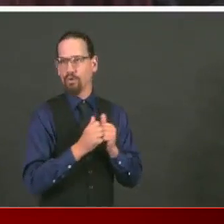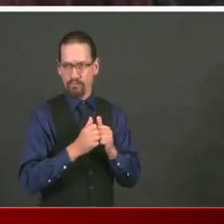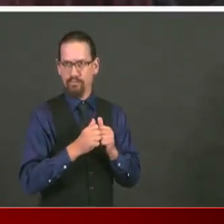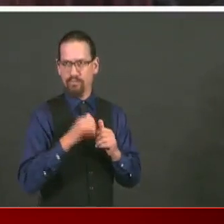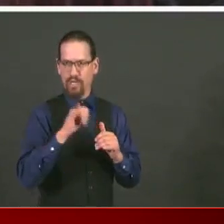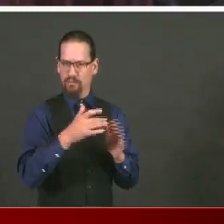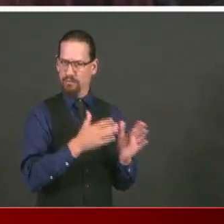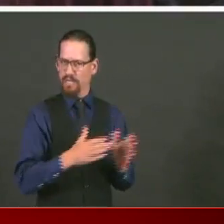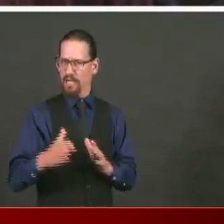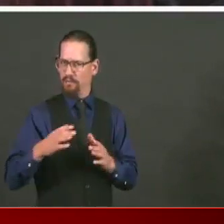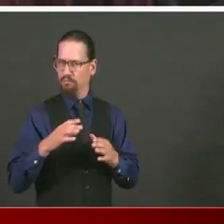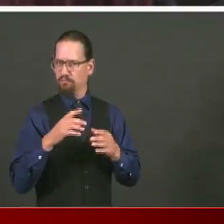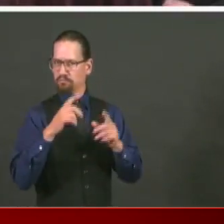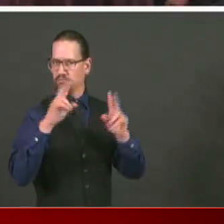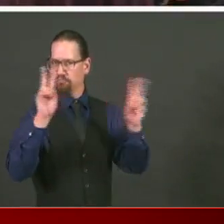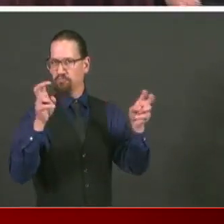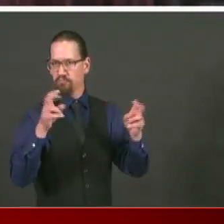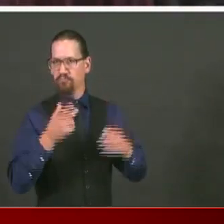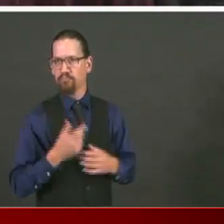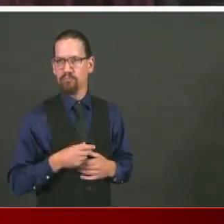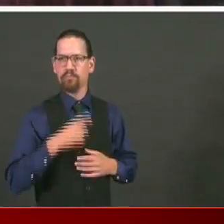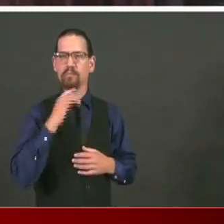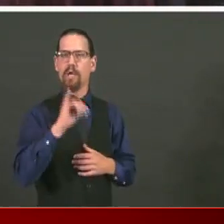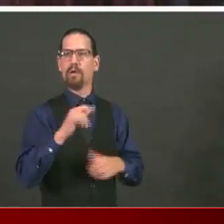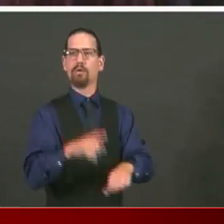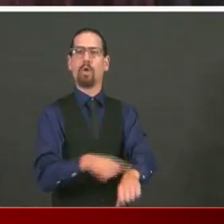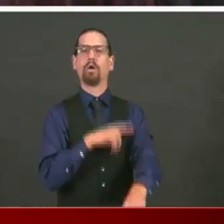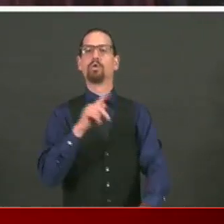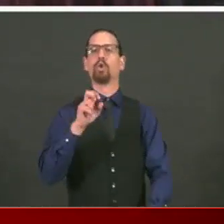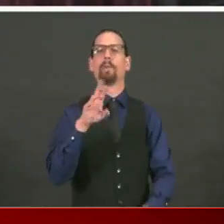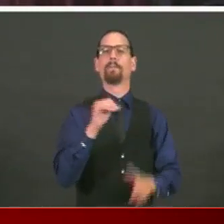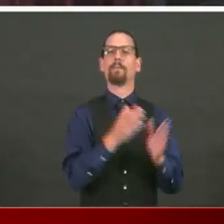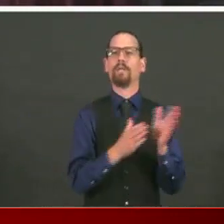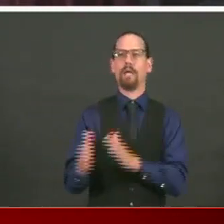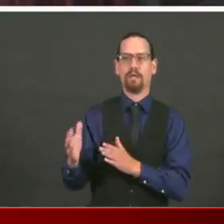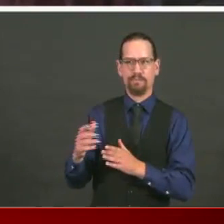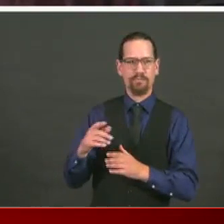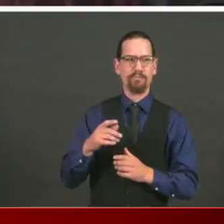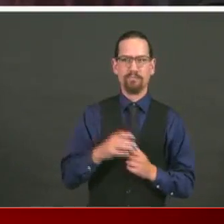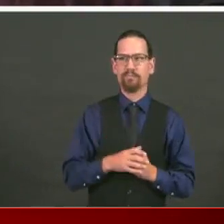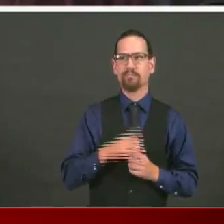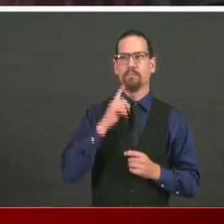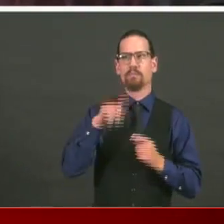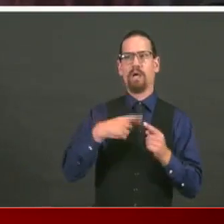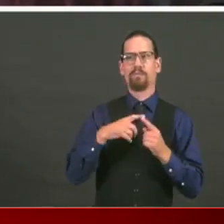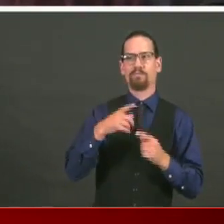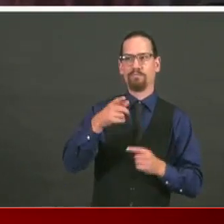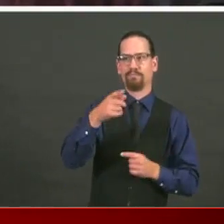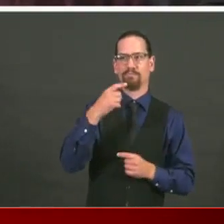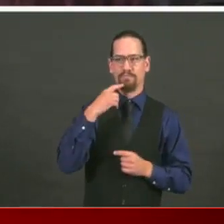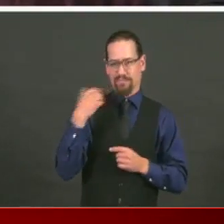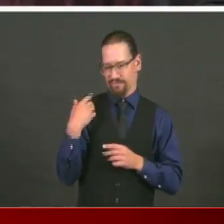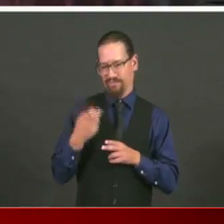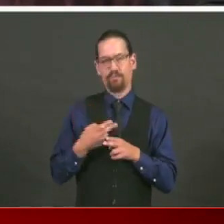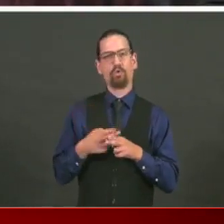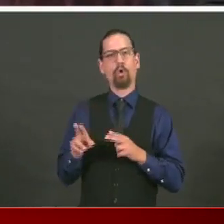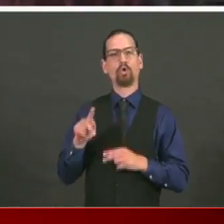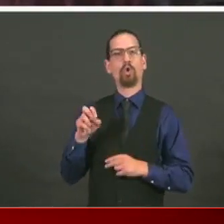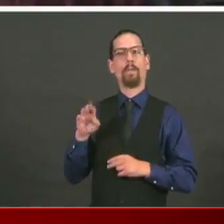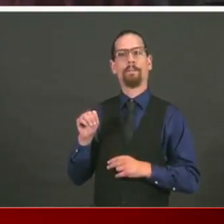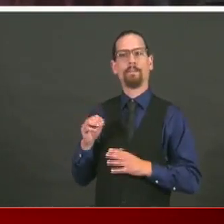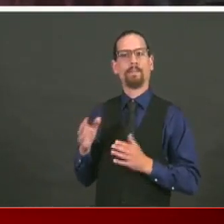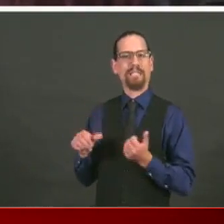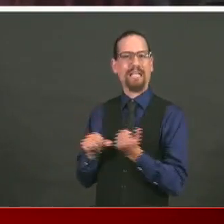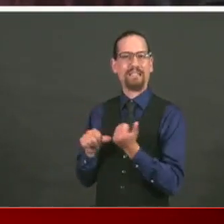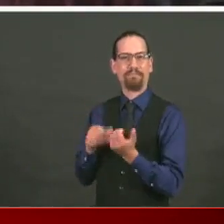it's in many ways the long-term flip side of what you were talking about in terms of short-term assistance to businesses and small